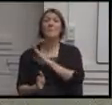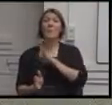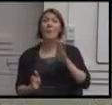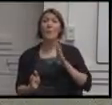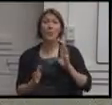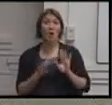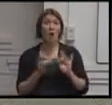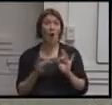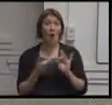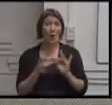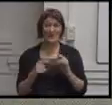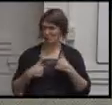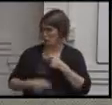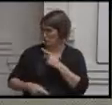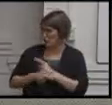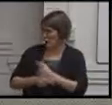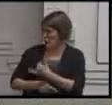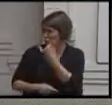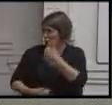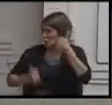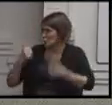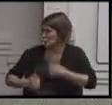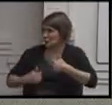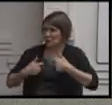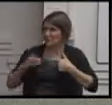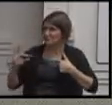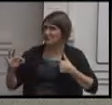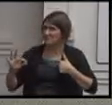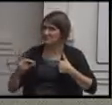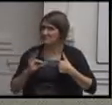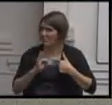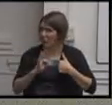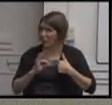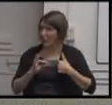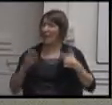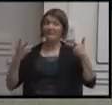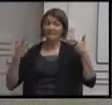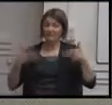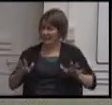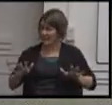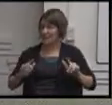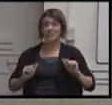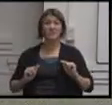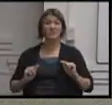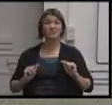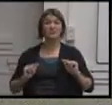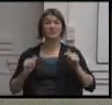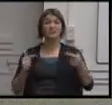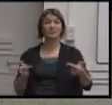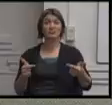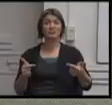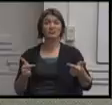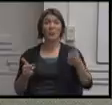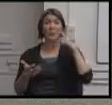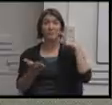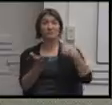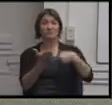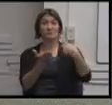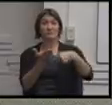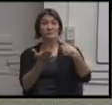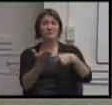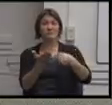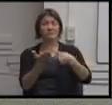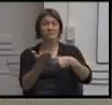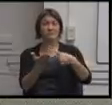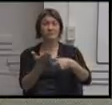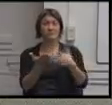about whether I got that wrong in one way or another. And then I really want to spend some more time, after having just